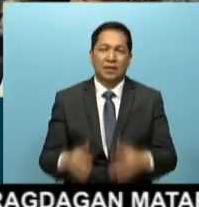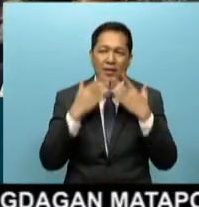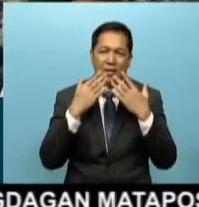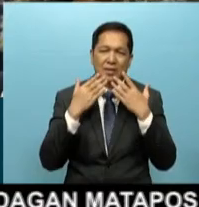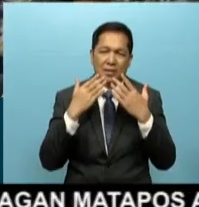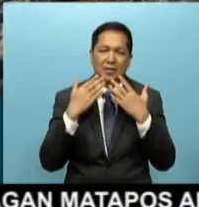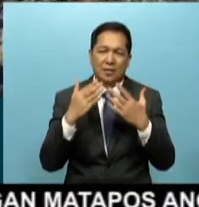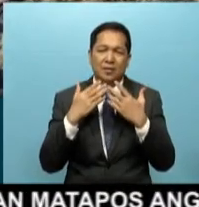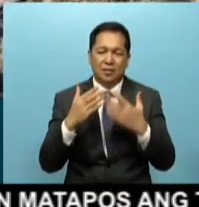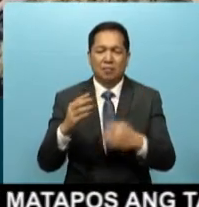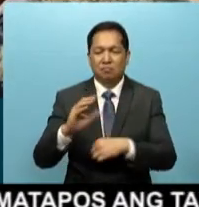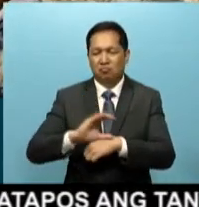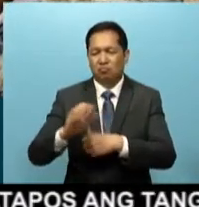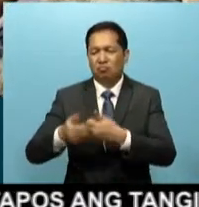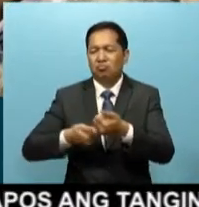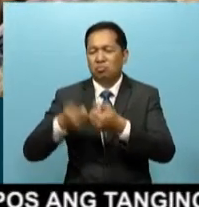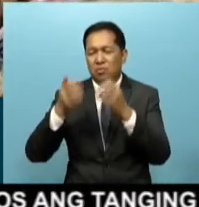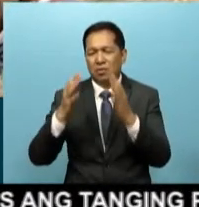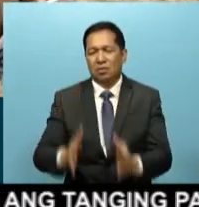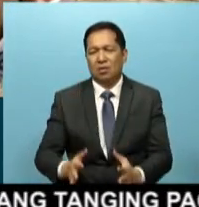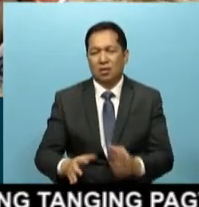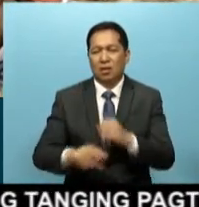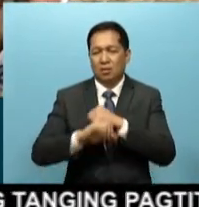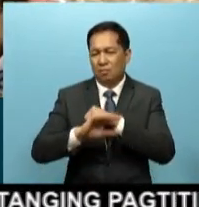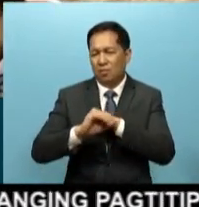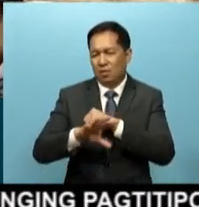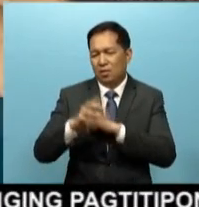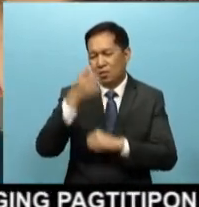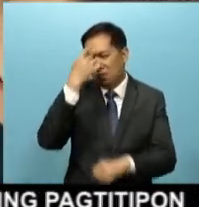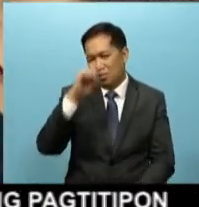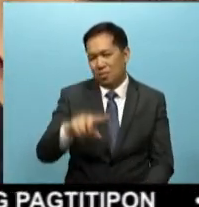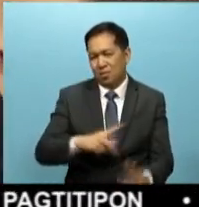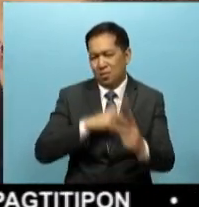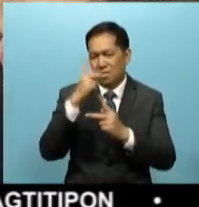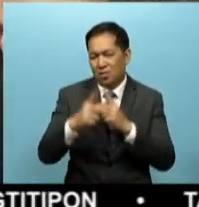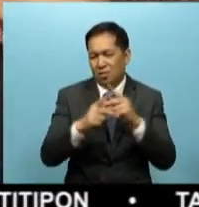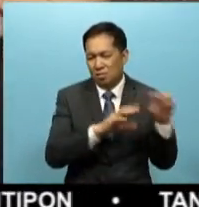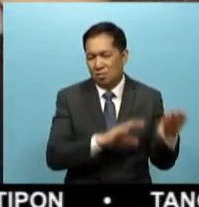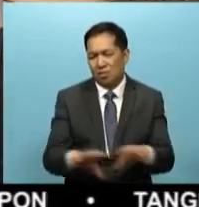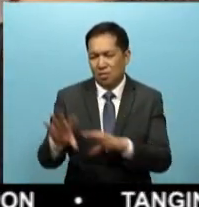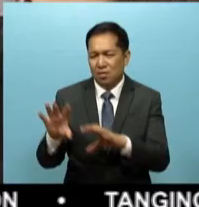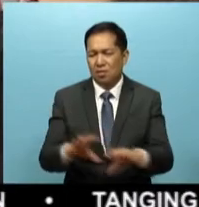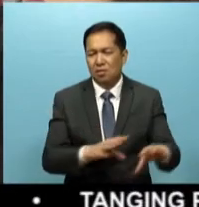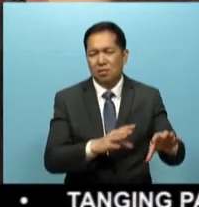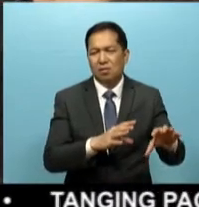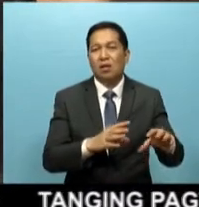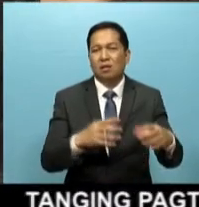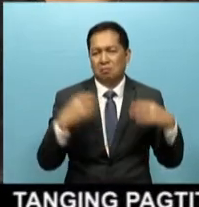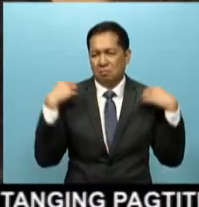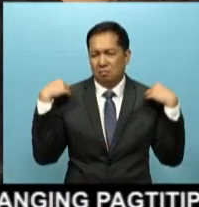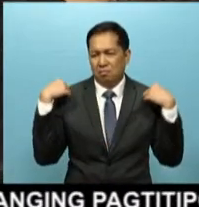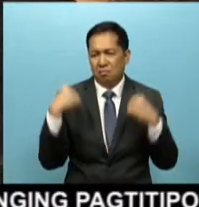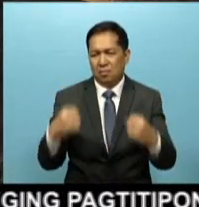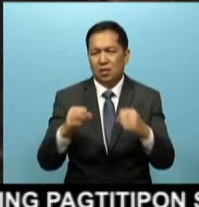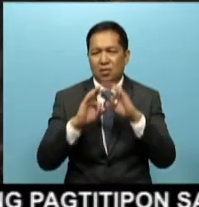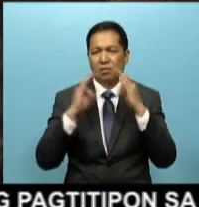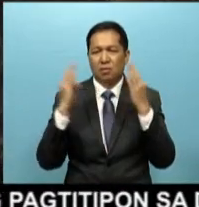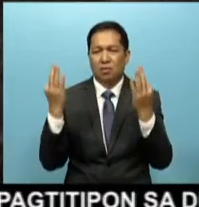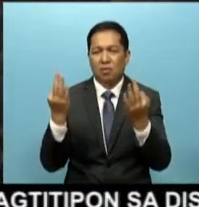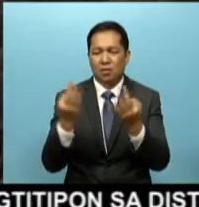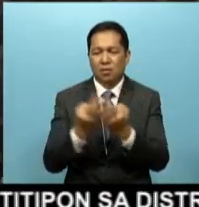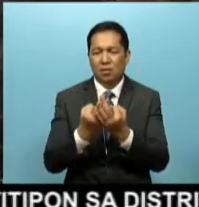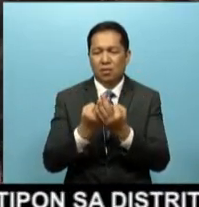administration for launching activities like these, which strengthen family relationships and create lasting memories for